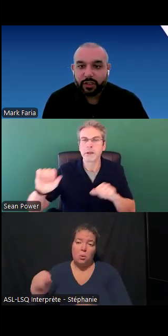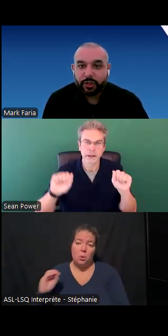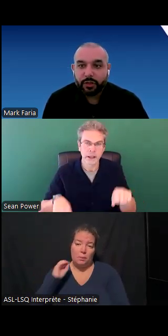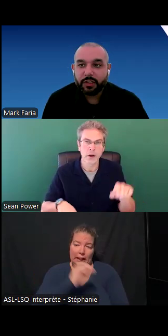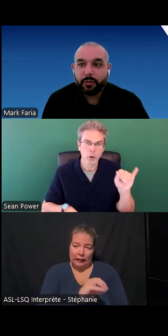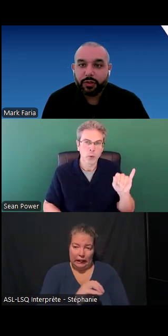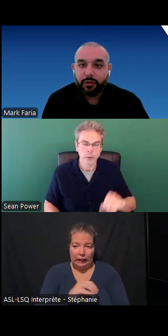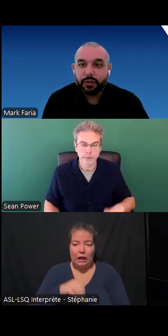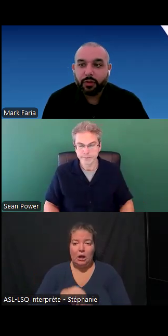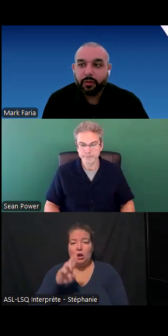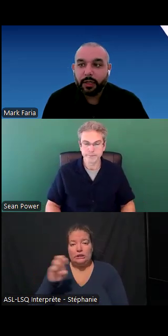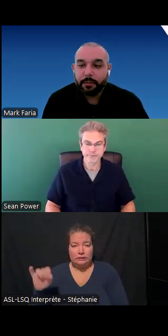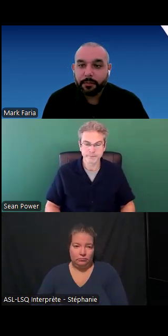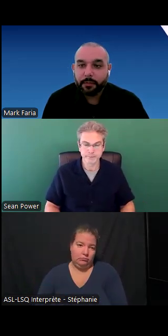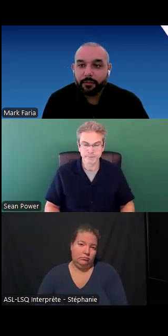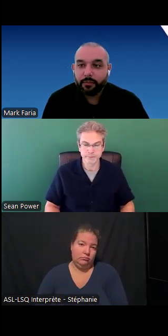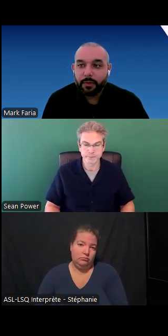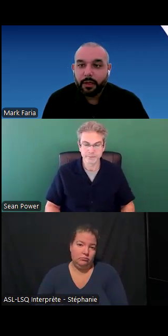So I just mentioned this as well too. So